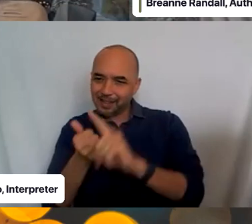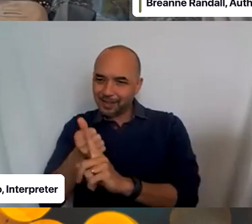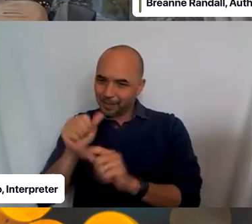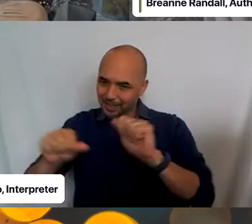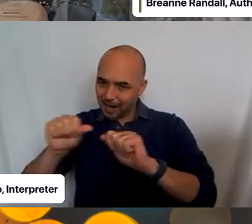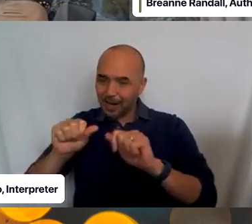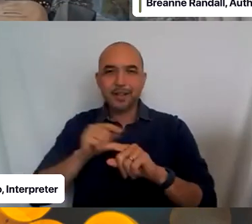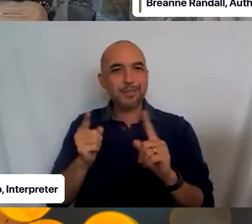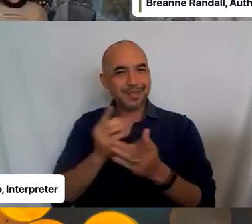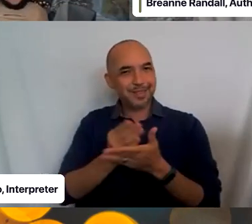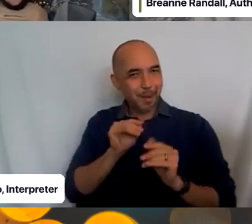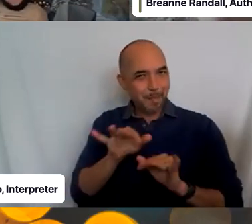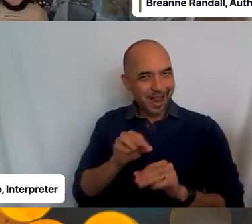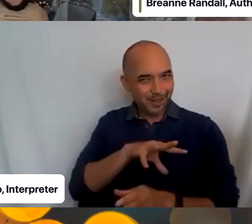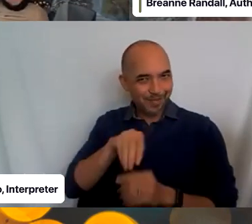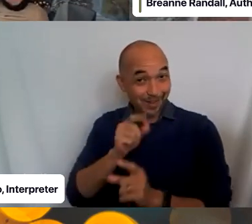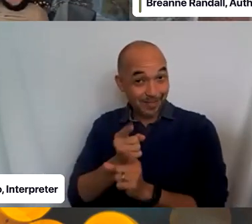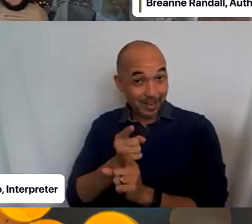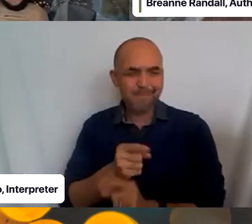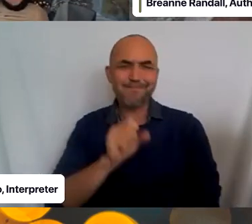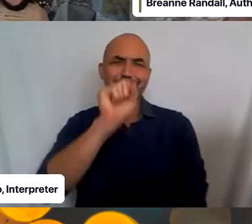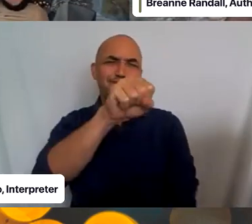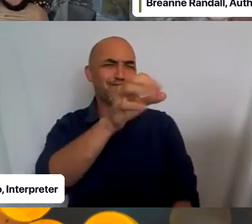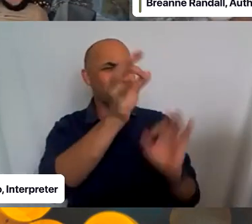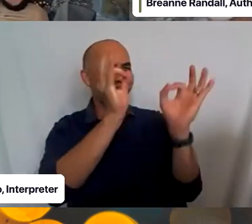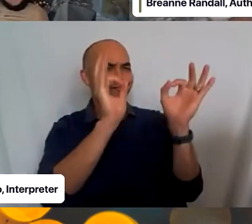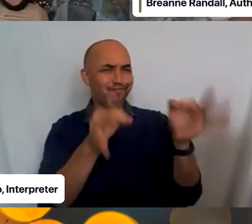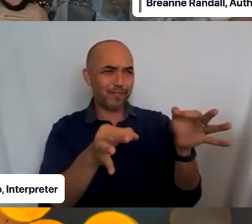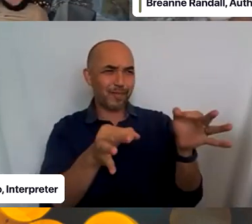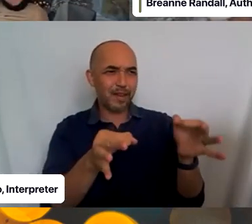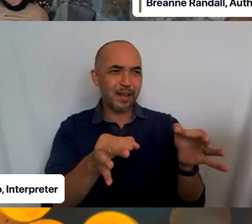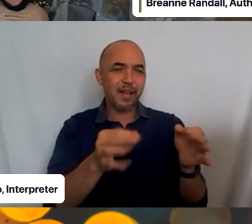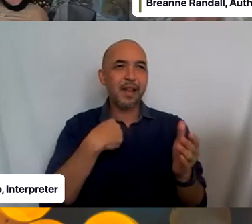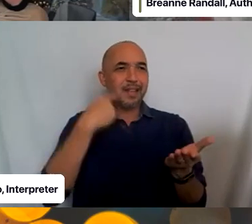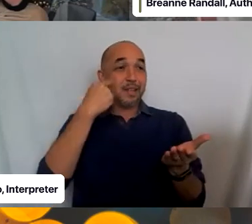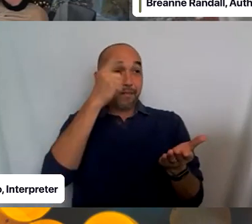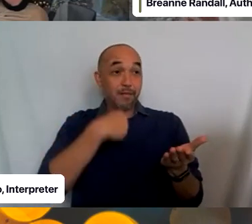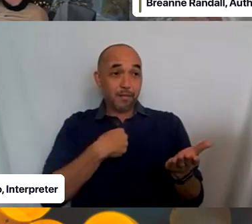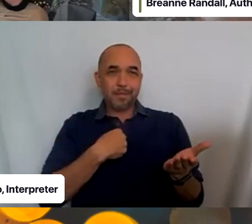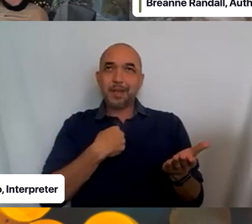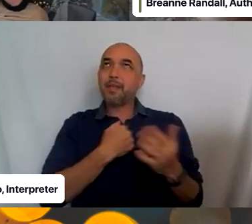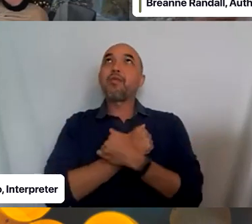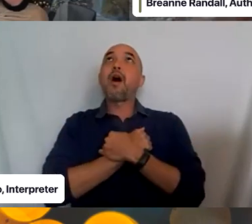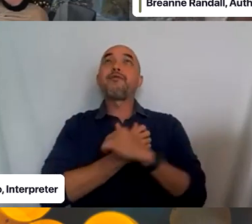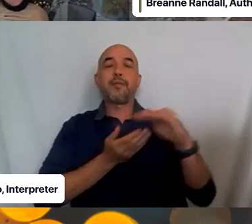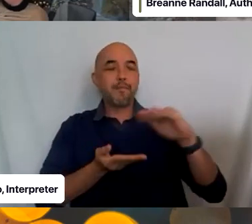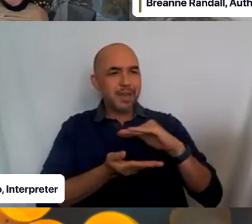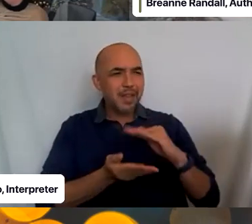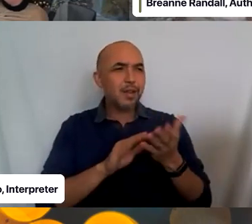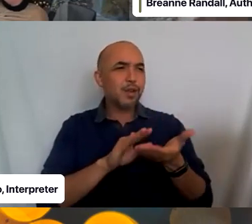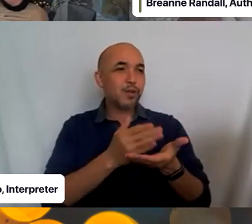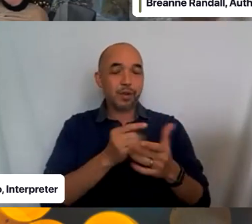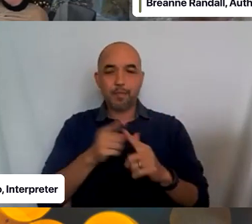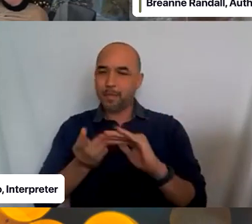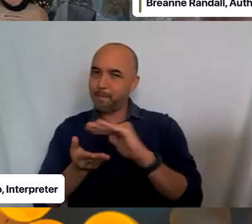well. 100%. I think for me, I've always loved baking, loved cooking, but baking